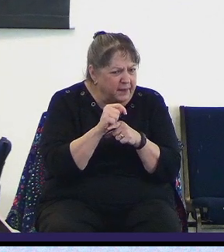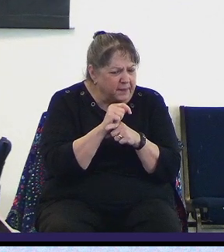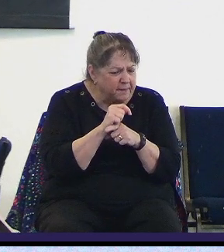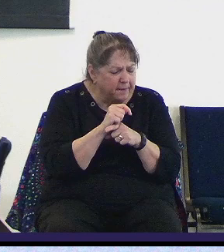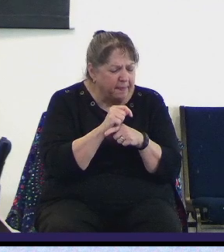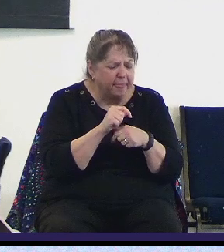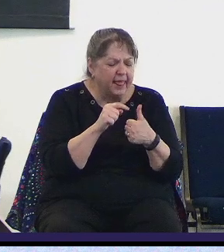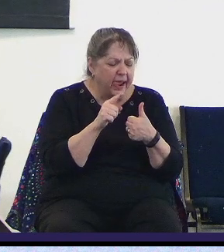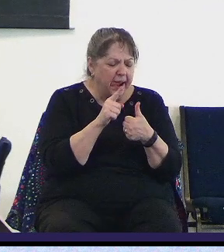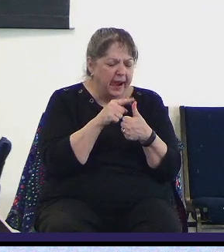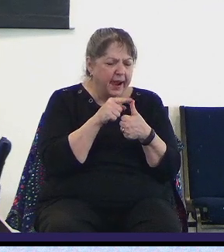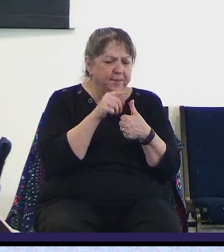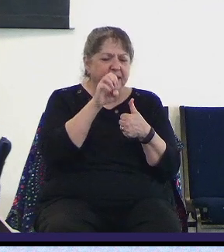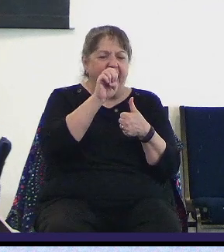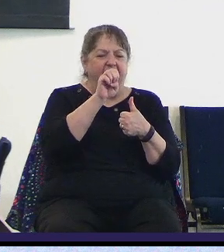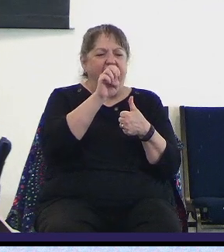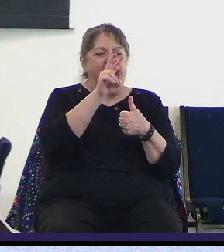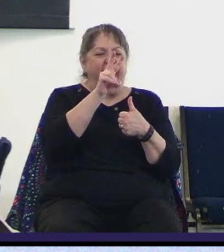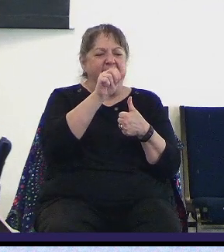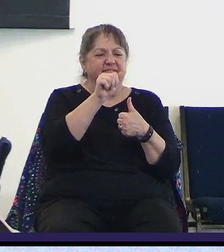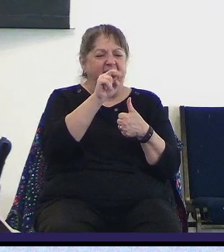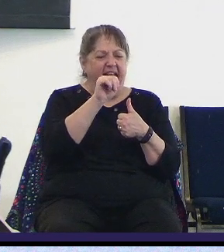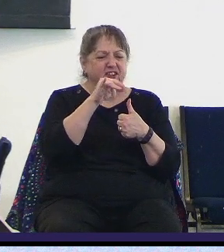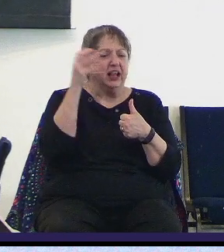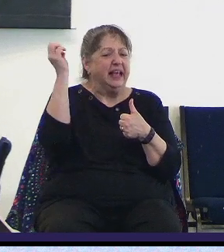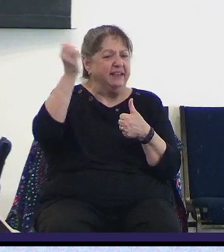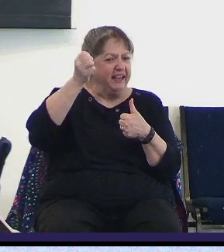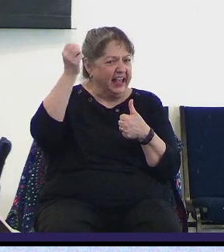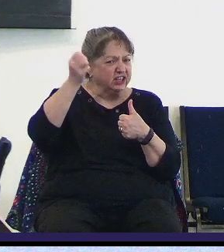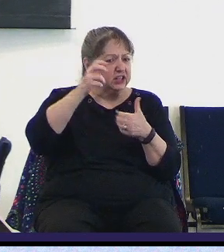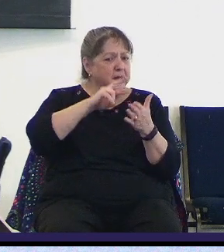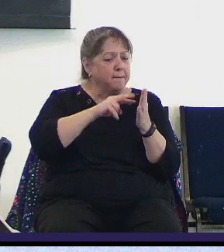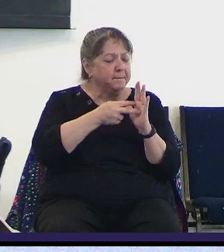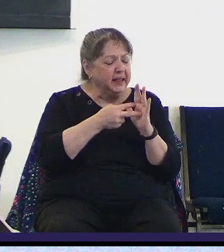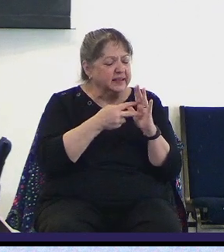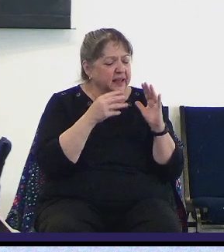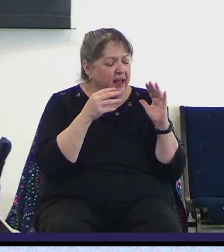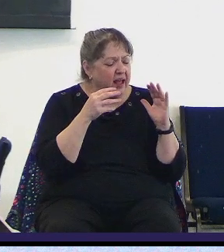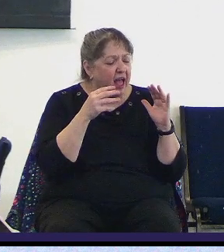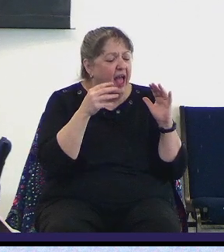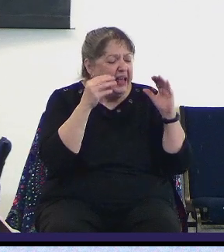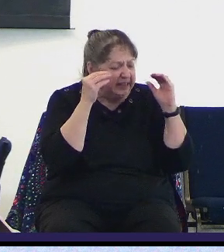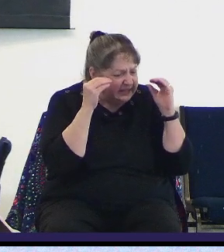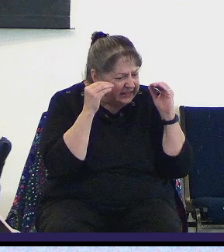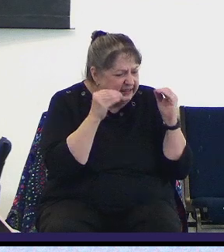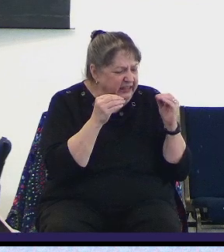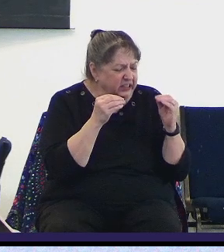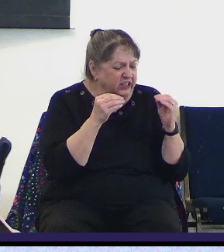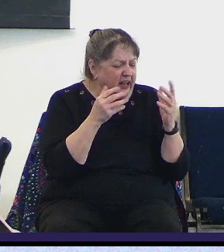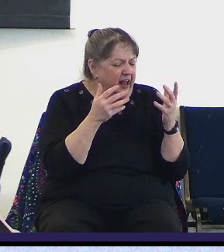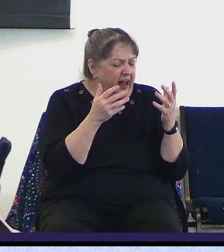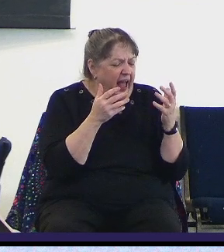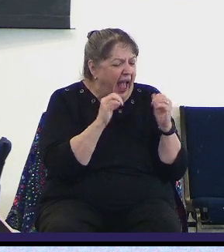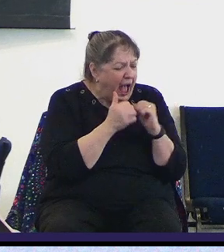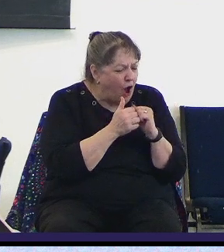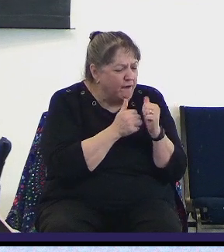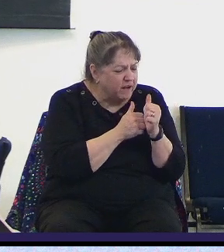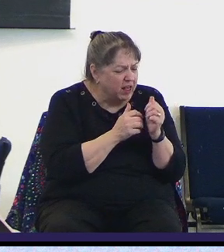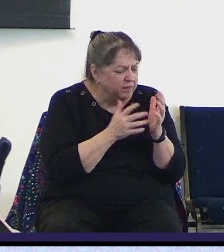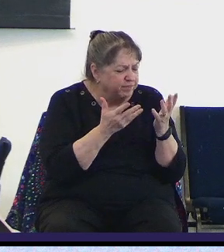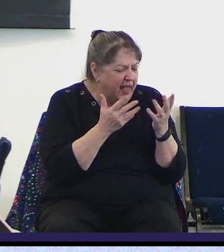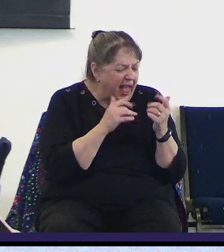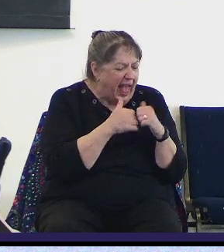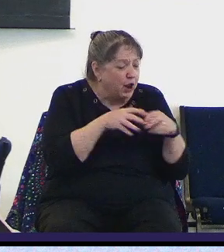evangelism is bringing them the word. Discipleship involves taking them by the hand and teaching them how to take their first steps in